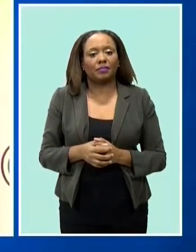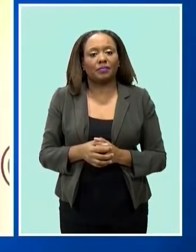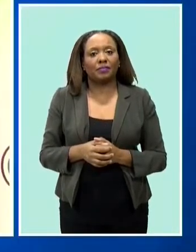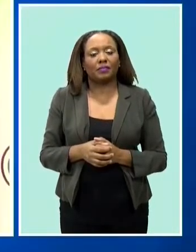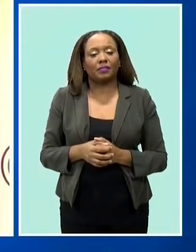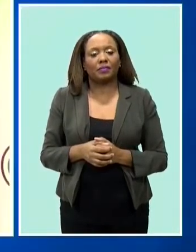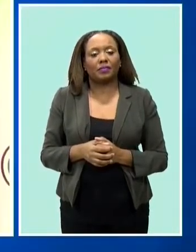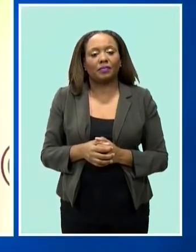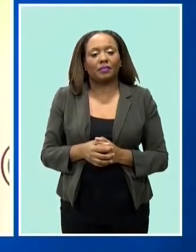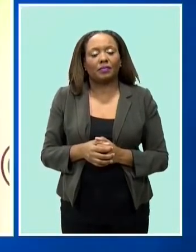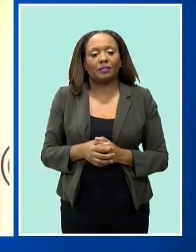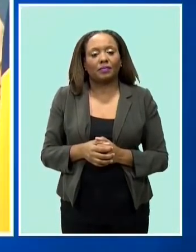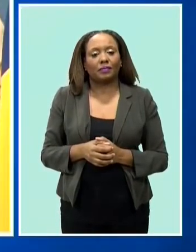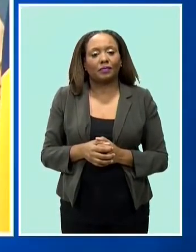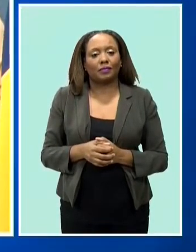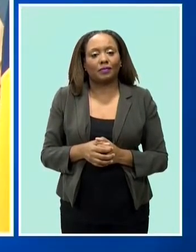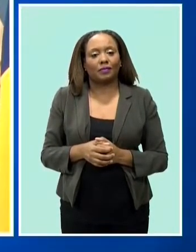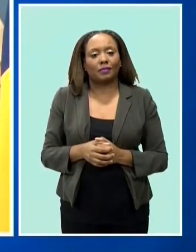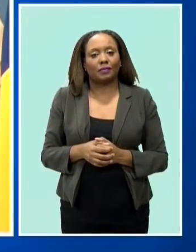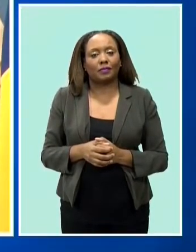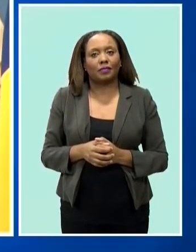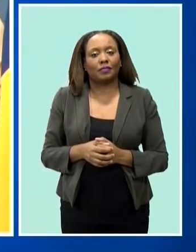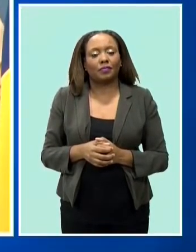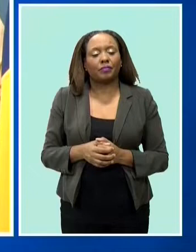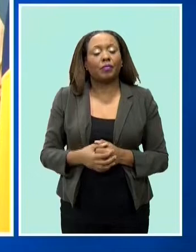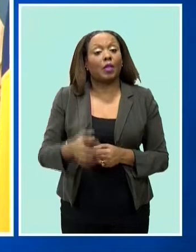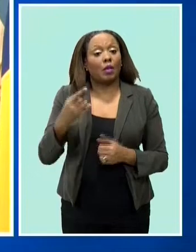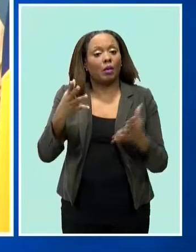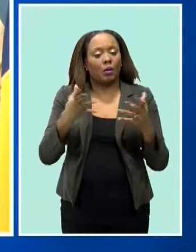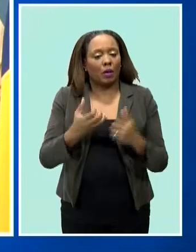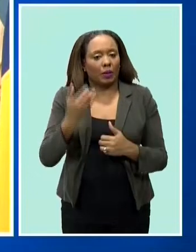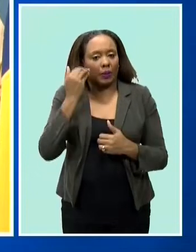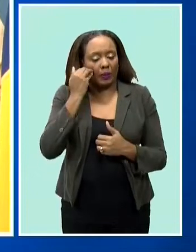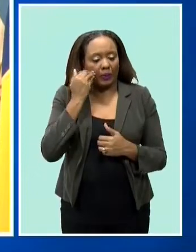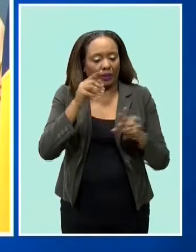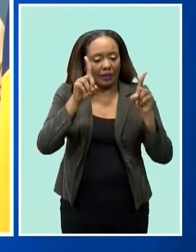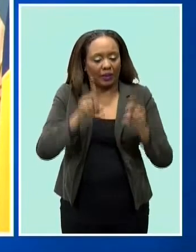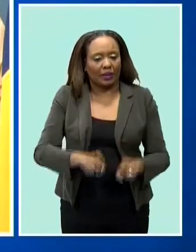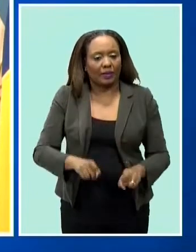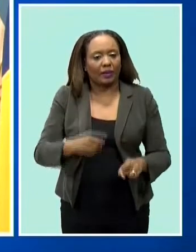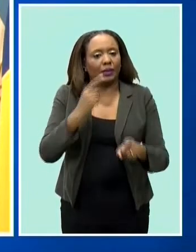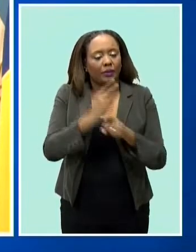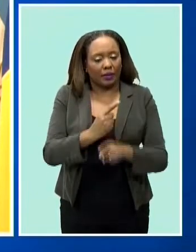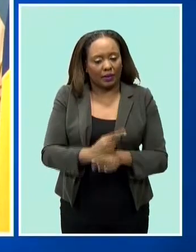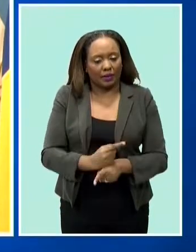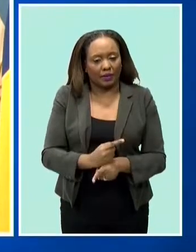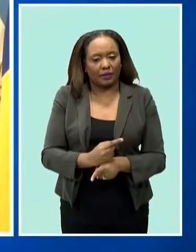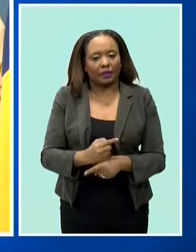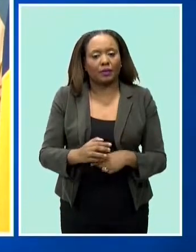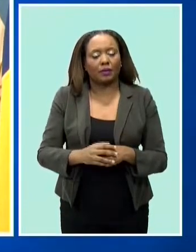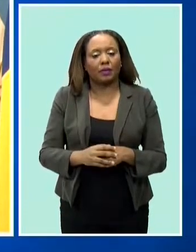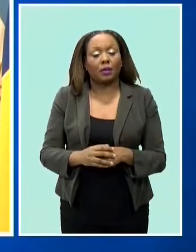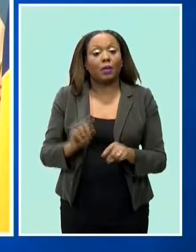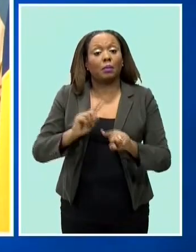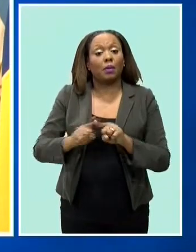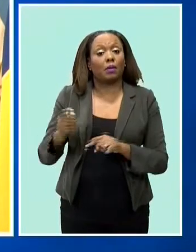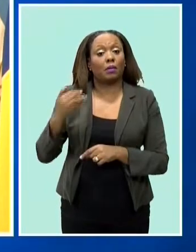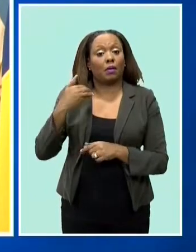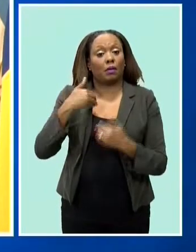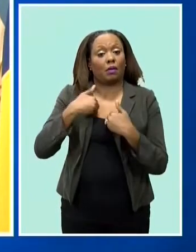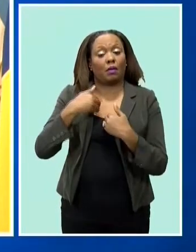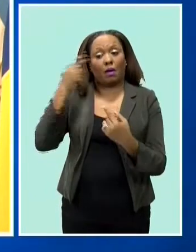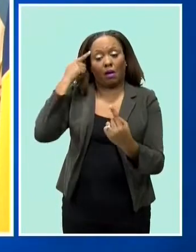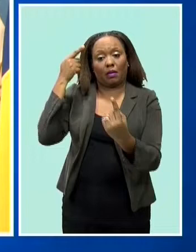That you can do the tests. The second one, to make sure you do it right and you do it well. The third objective is to